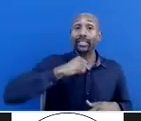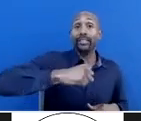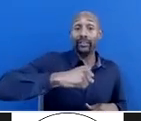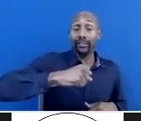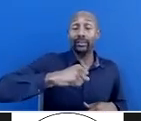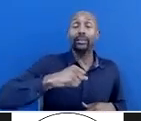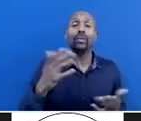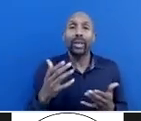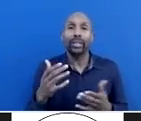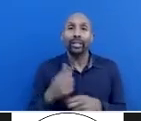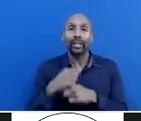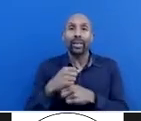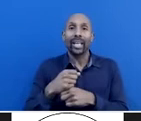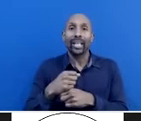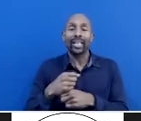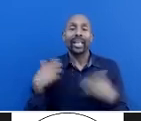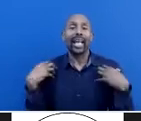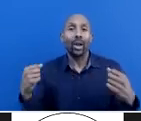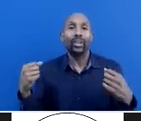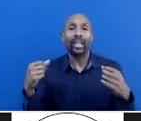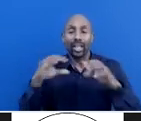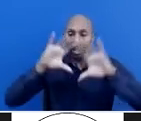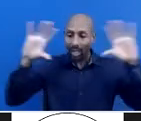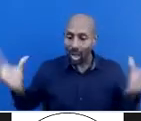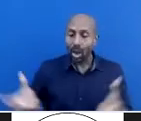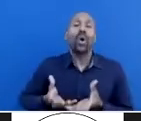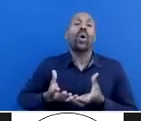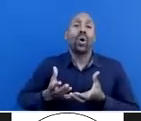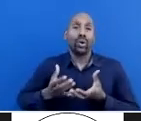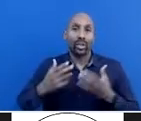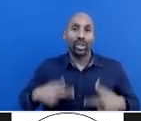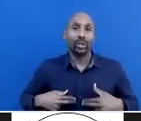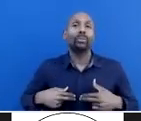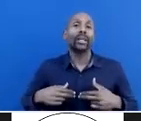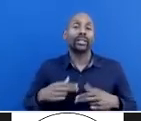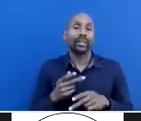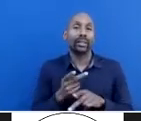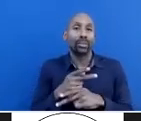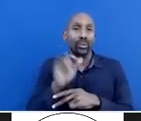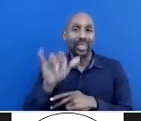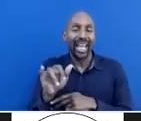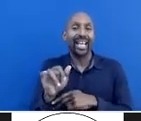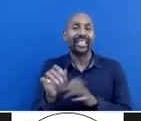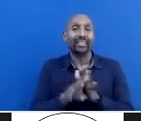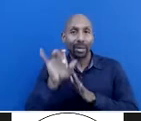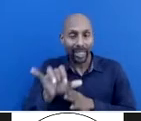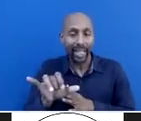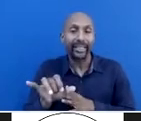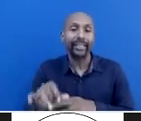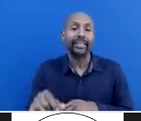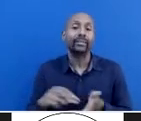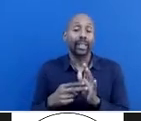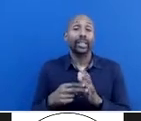beings. In other words, the rituals of initiation, the rituals associated with rites of passage,